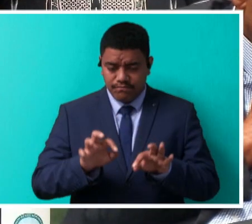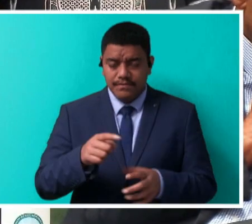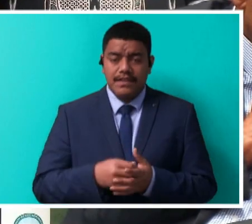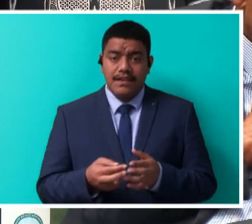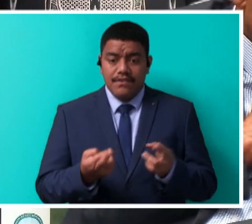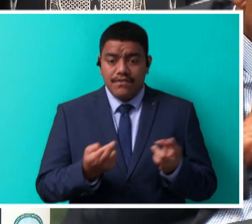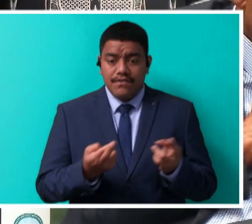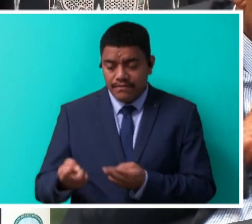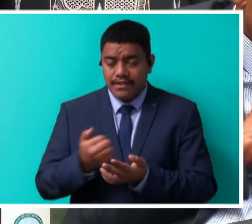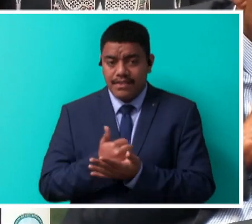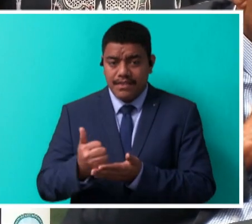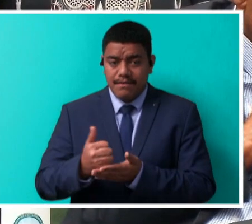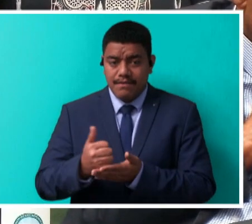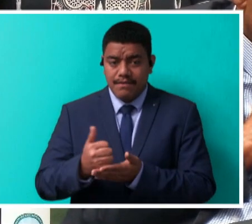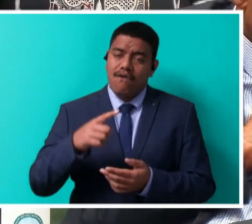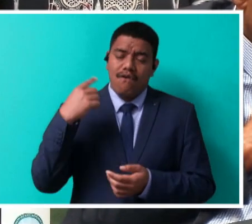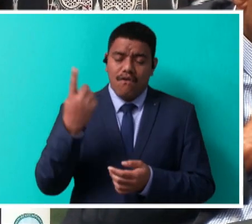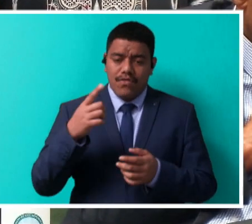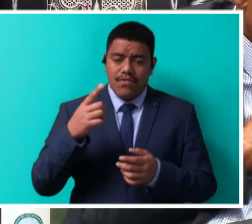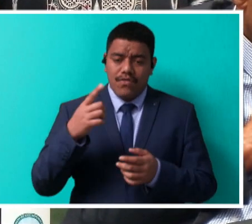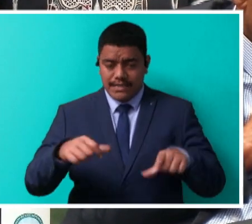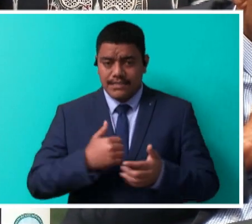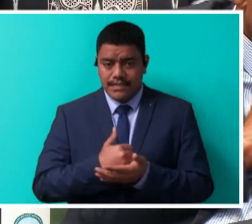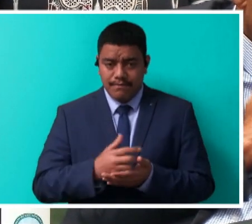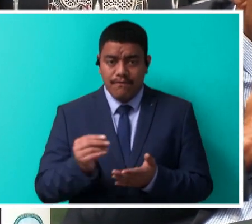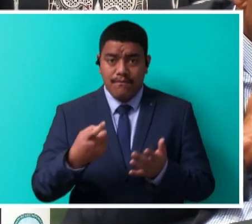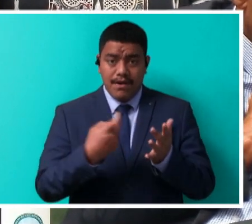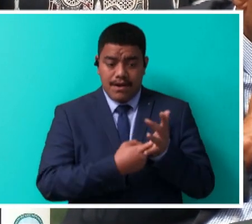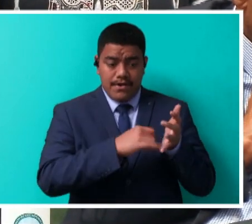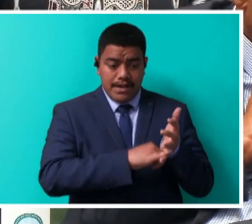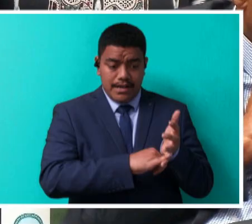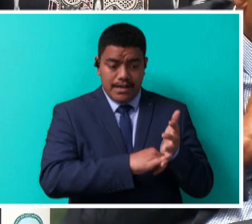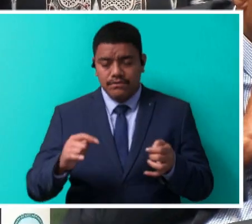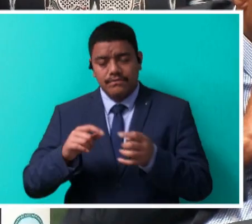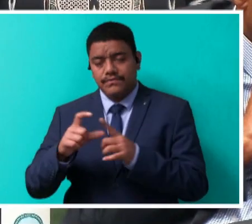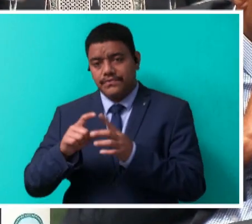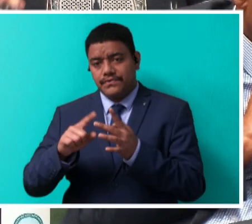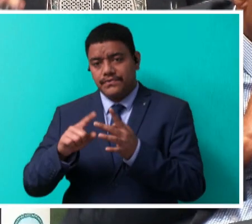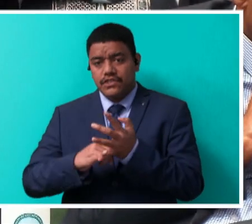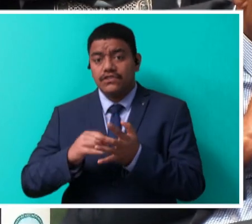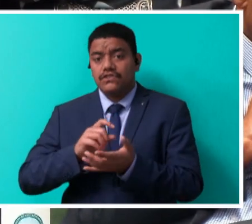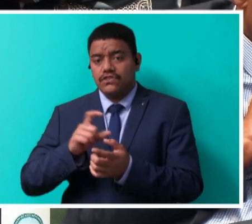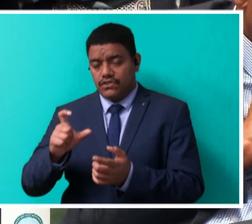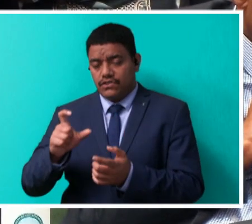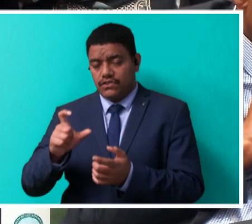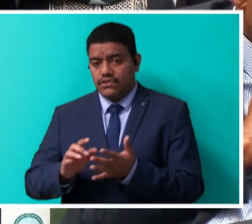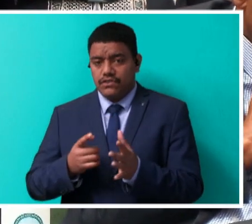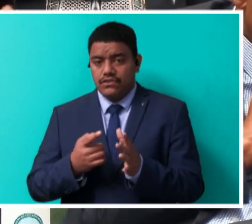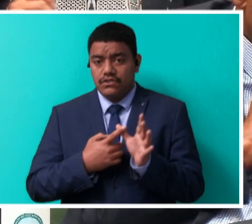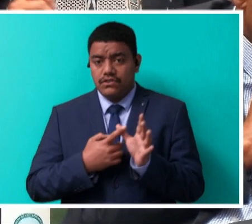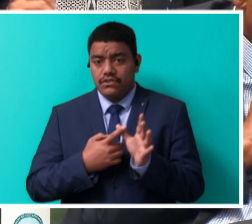numbers across the entire justice chain, from arrest to discharge. Basically, Mr.